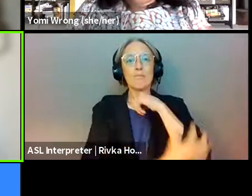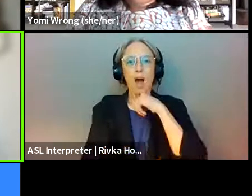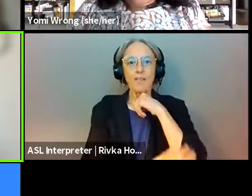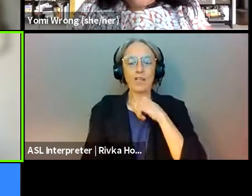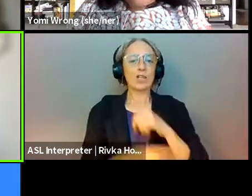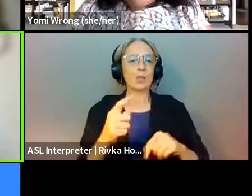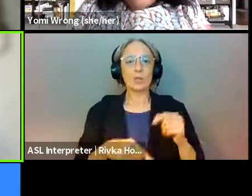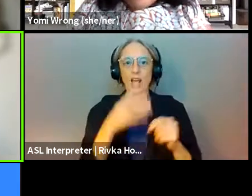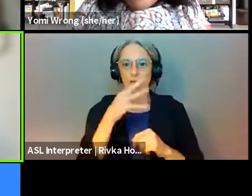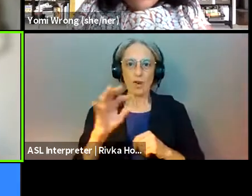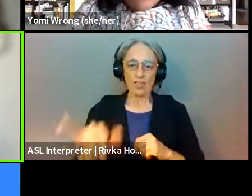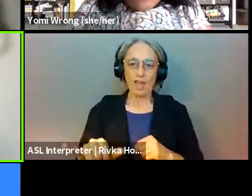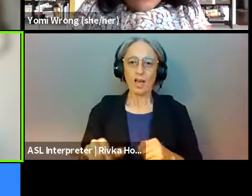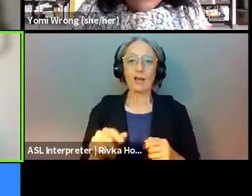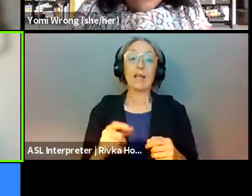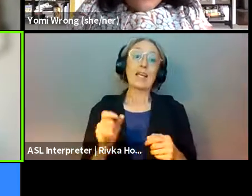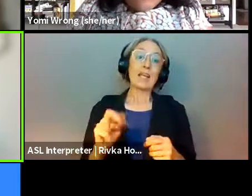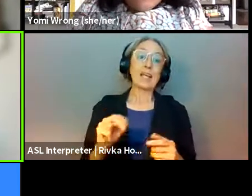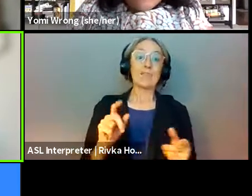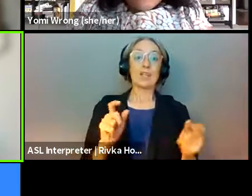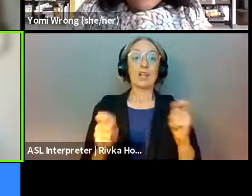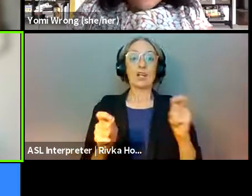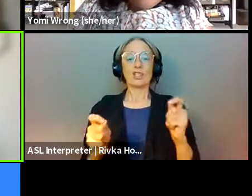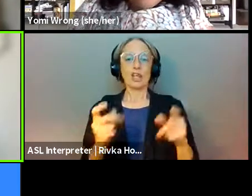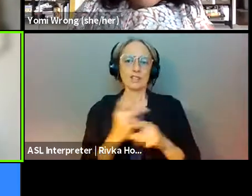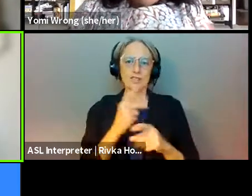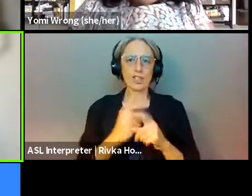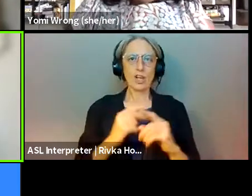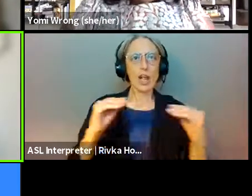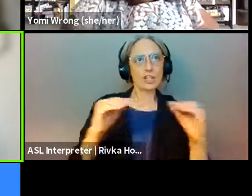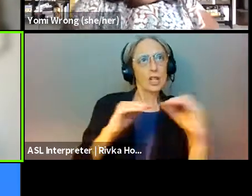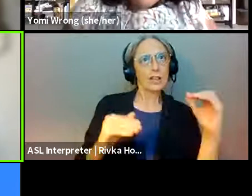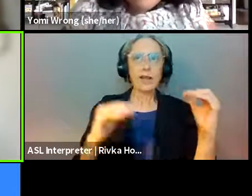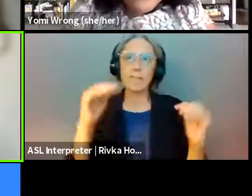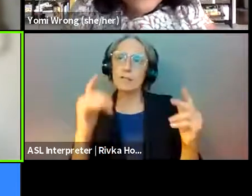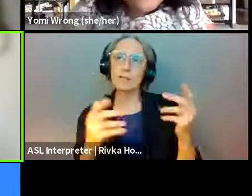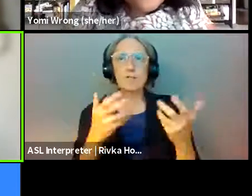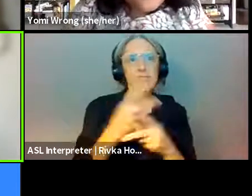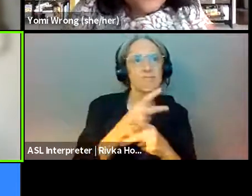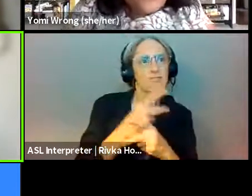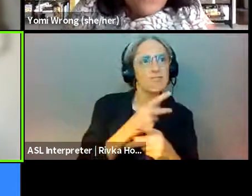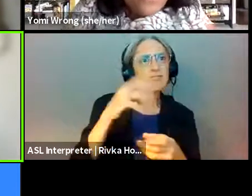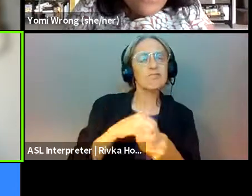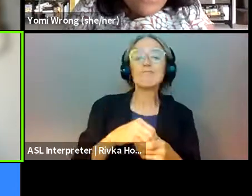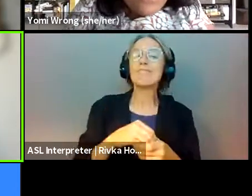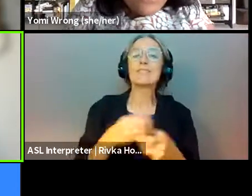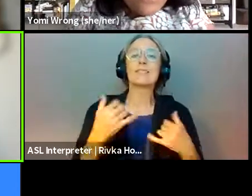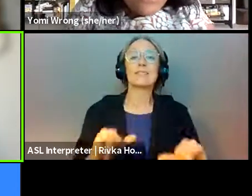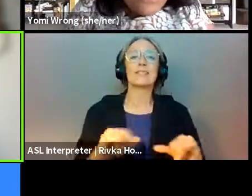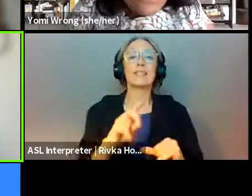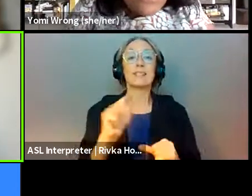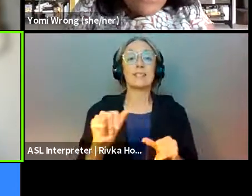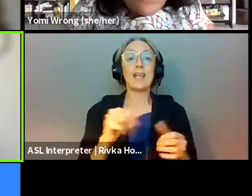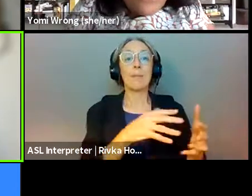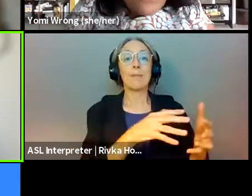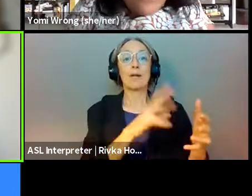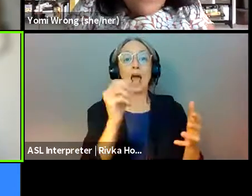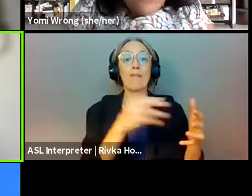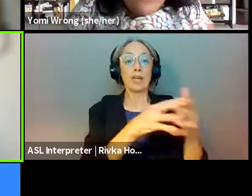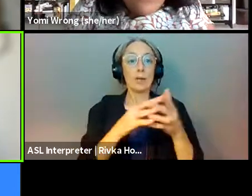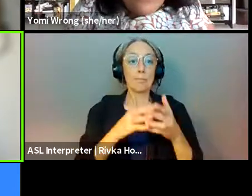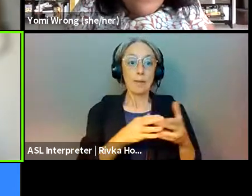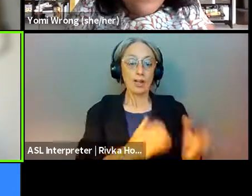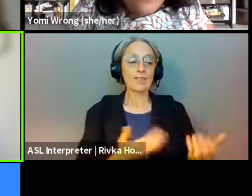levels, disabled African Americans are still more likely to live in poverty than any other disability